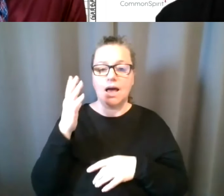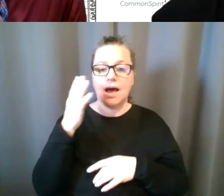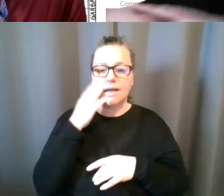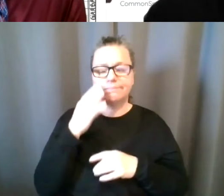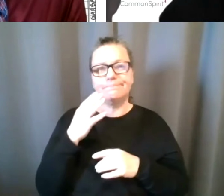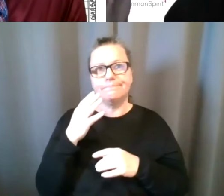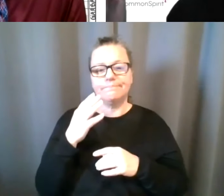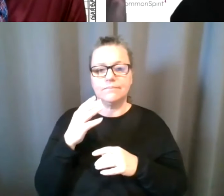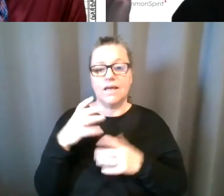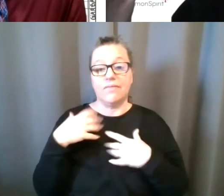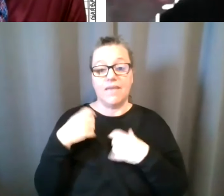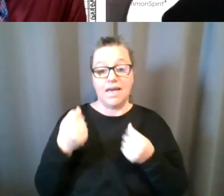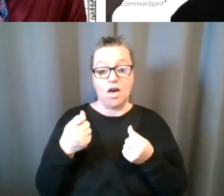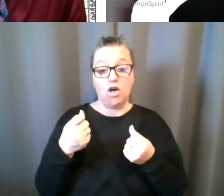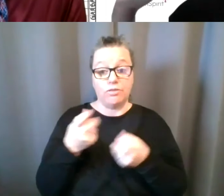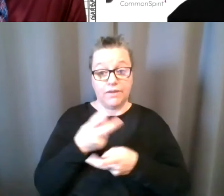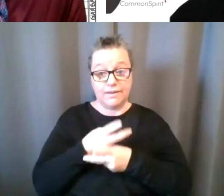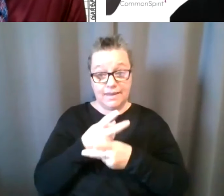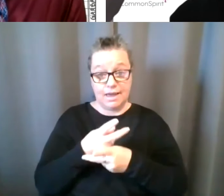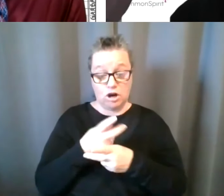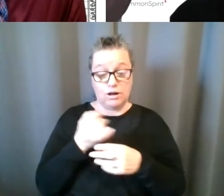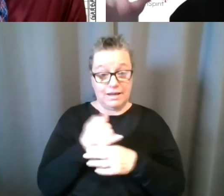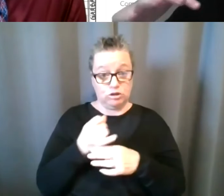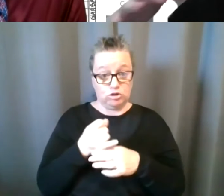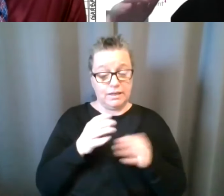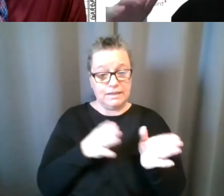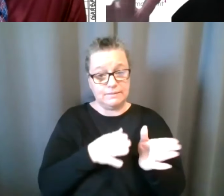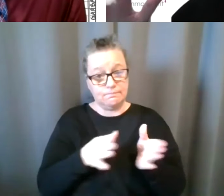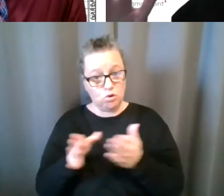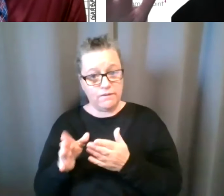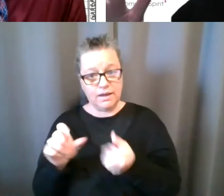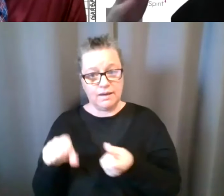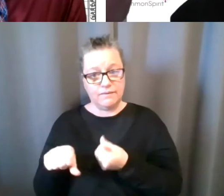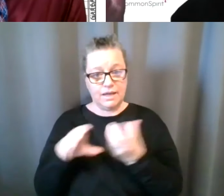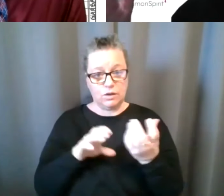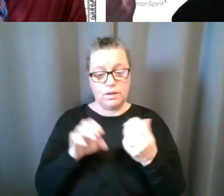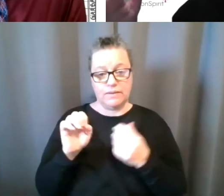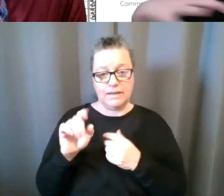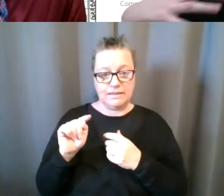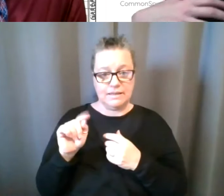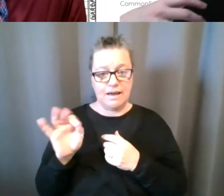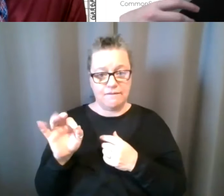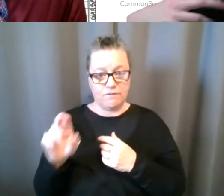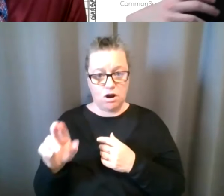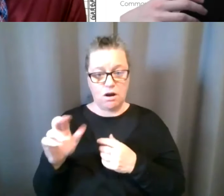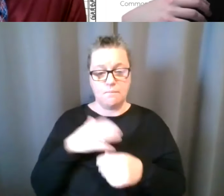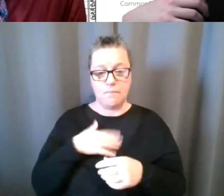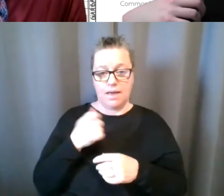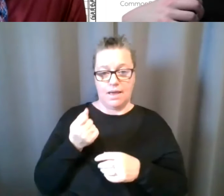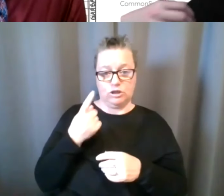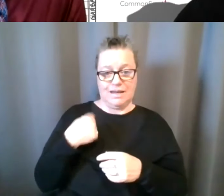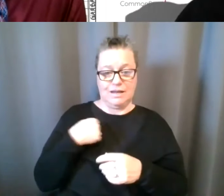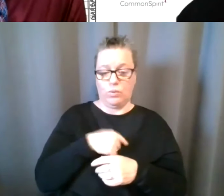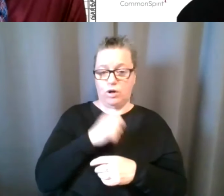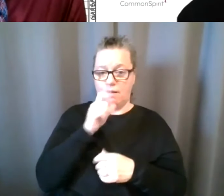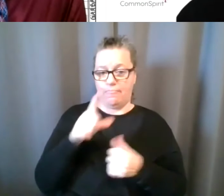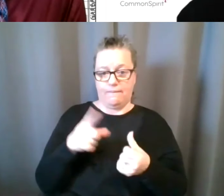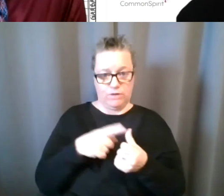the healthcare industry large is moving in that direction of getting rid of the EGFR. My understanding is that we're not the first organization to do